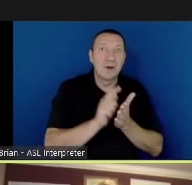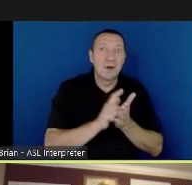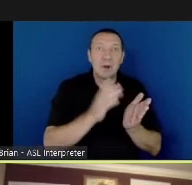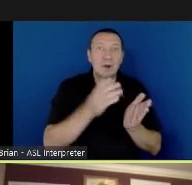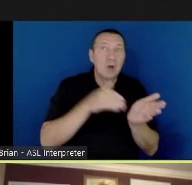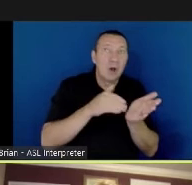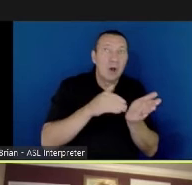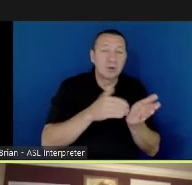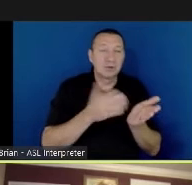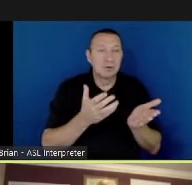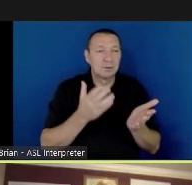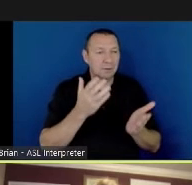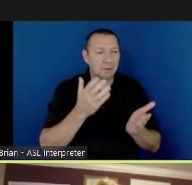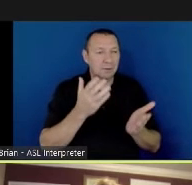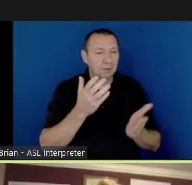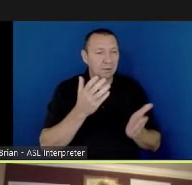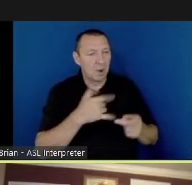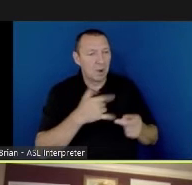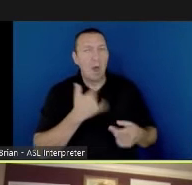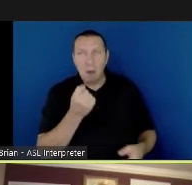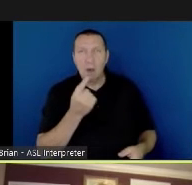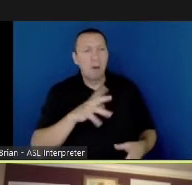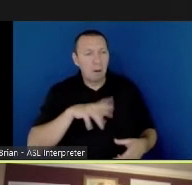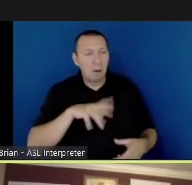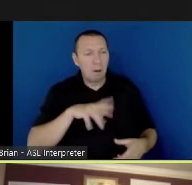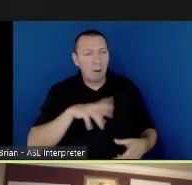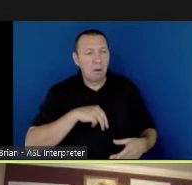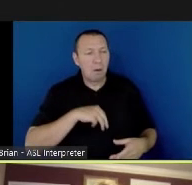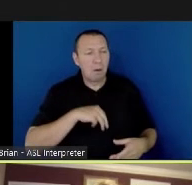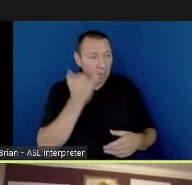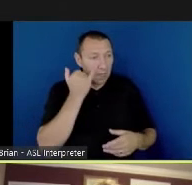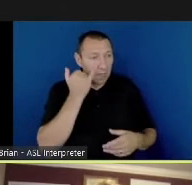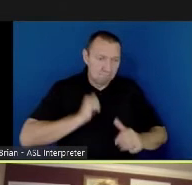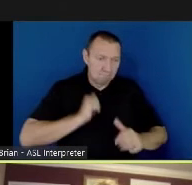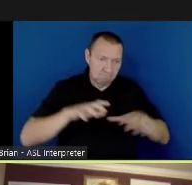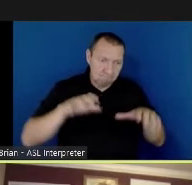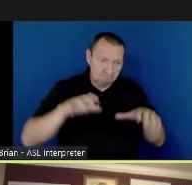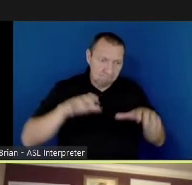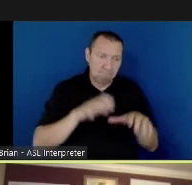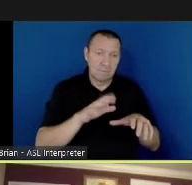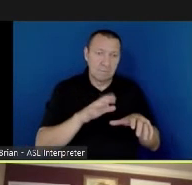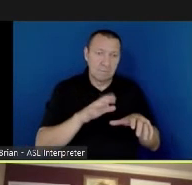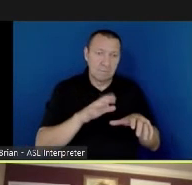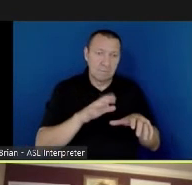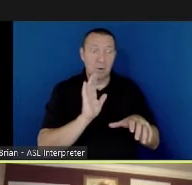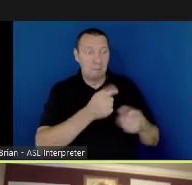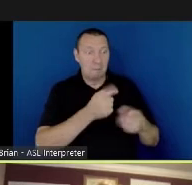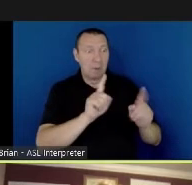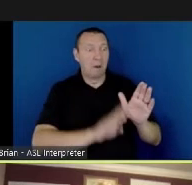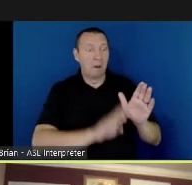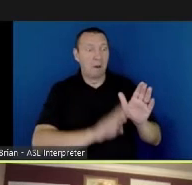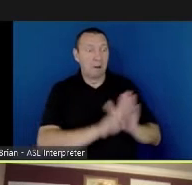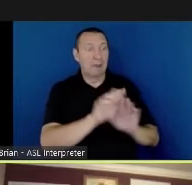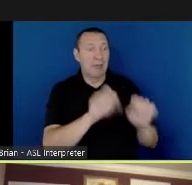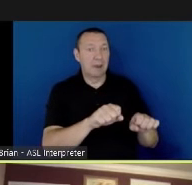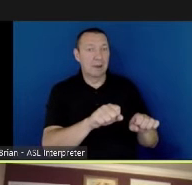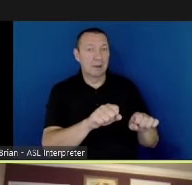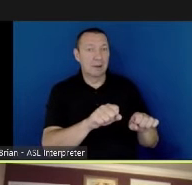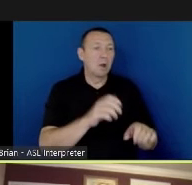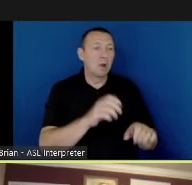now understand that it is one's dedication and effort that determine their success rather than their